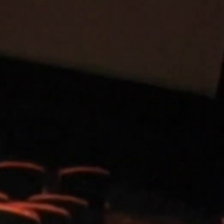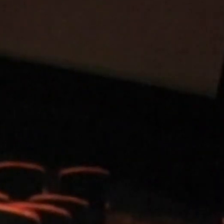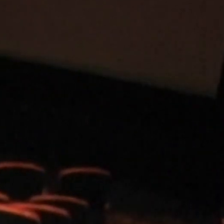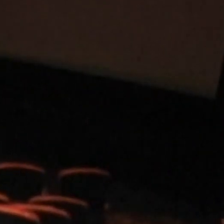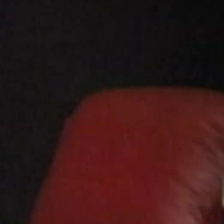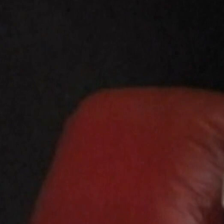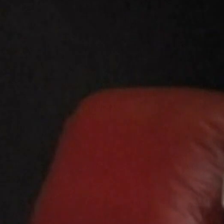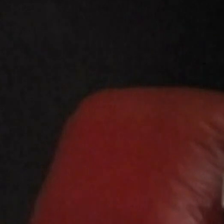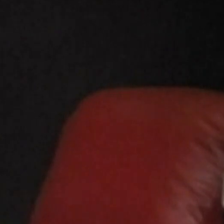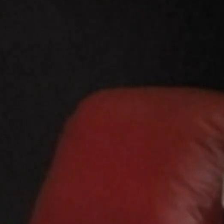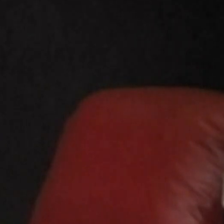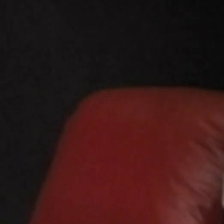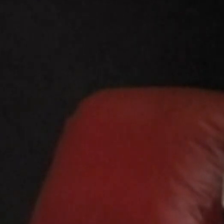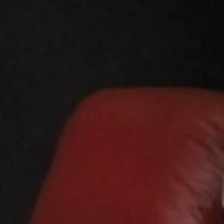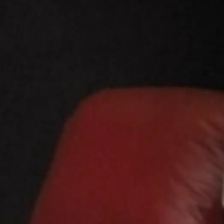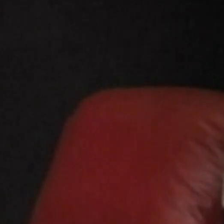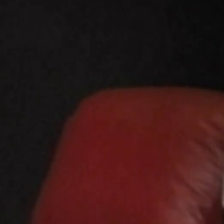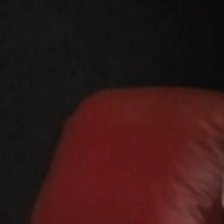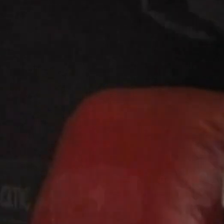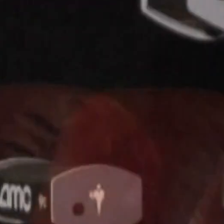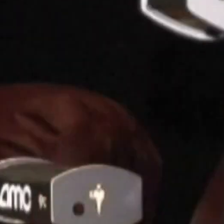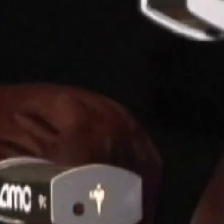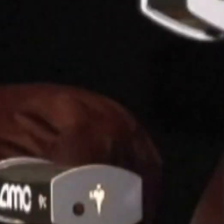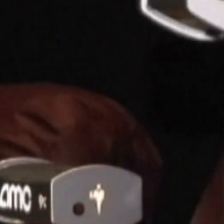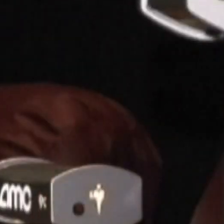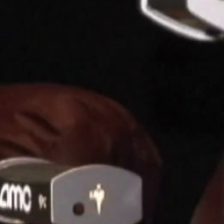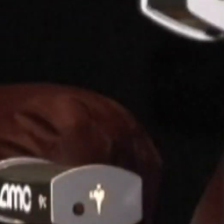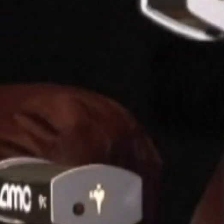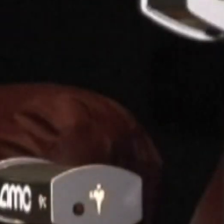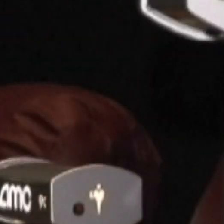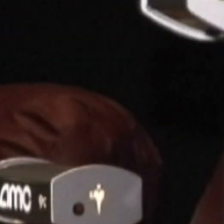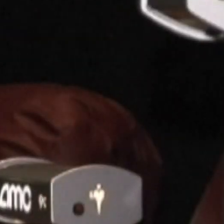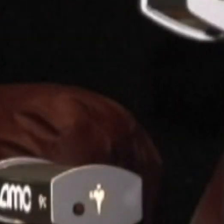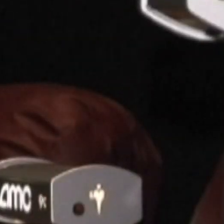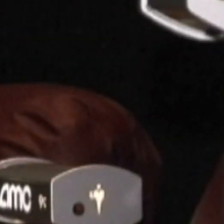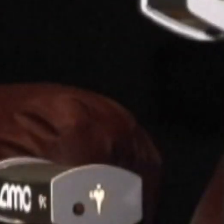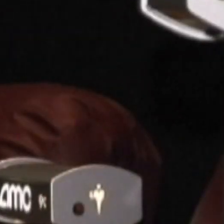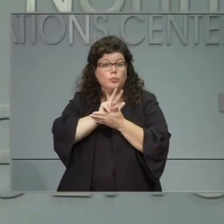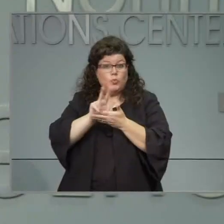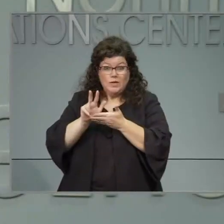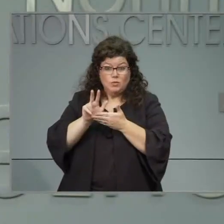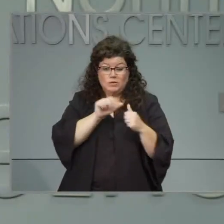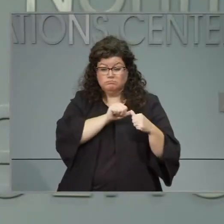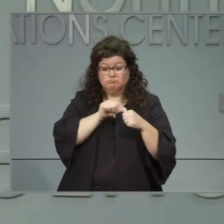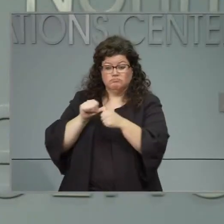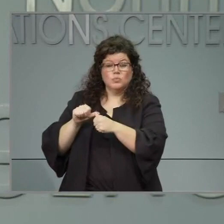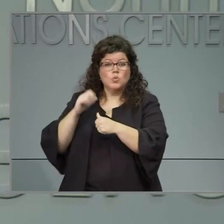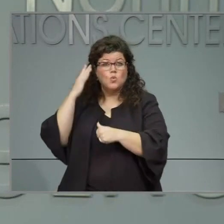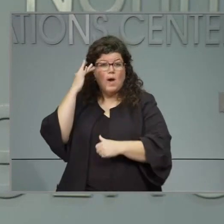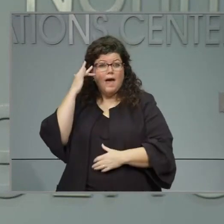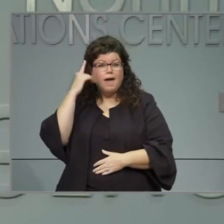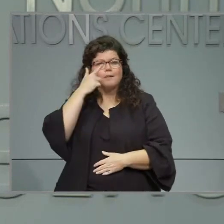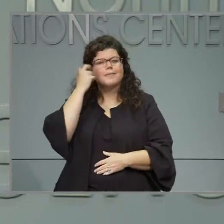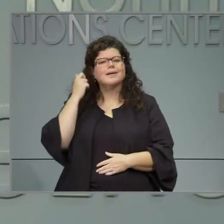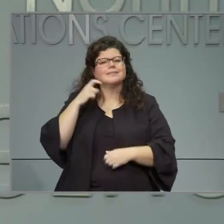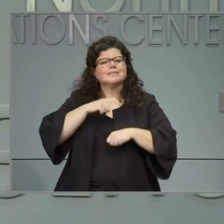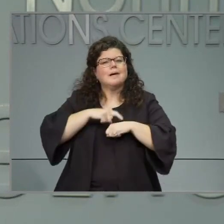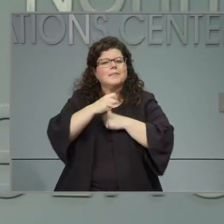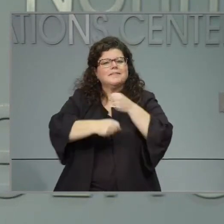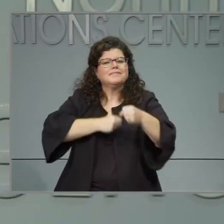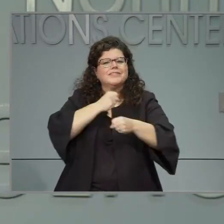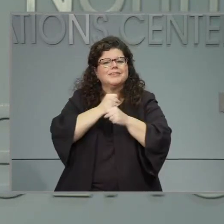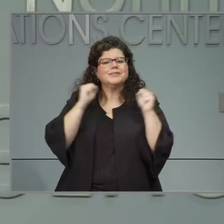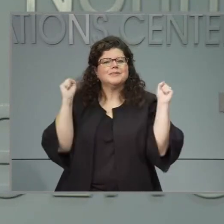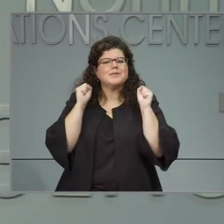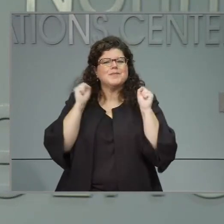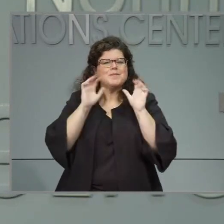also intentionally short compared to others. It's set to expire in 3 weeks. We know we're getting into cooler weather,